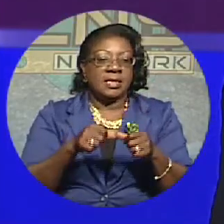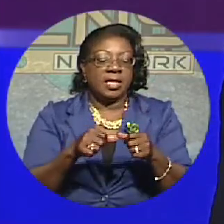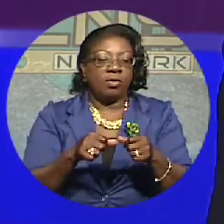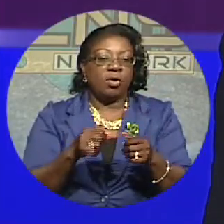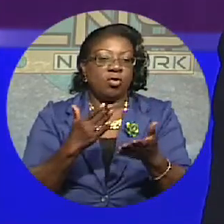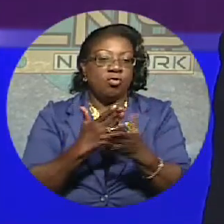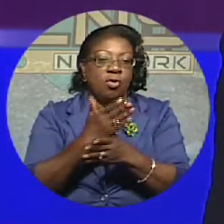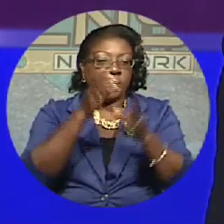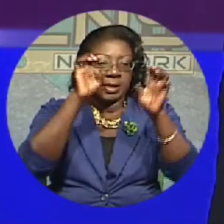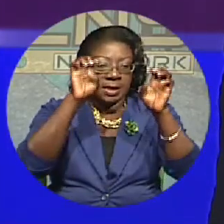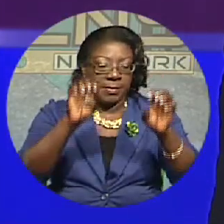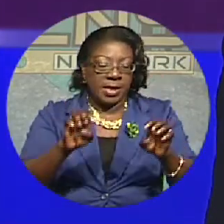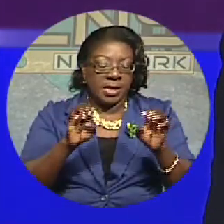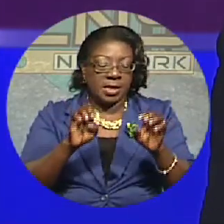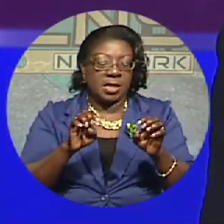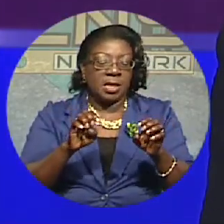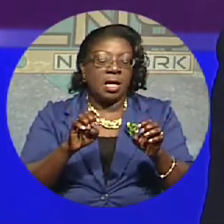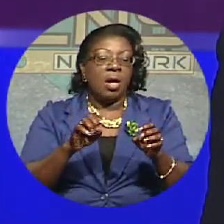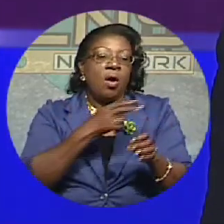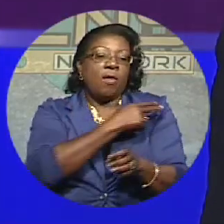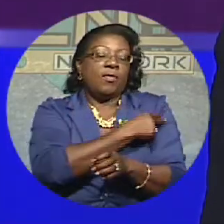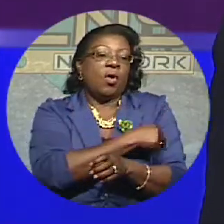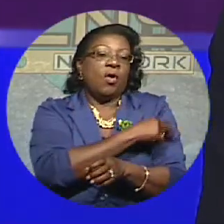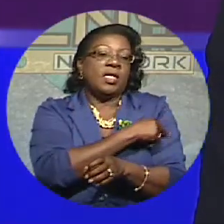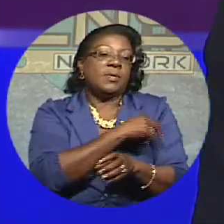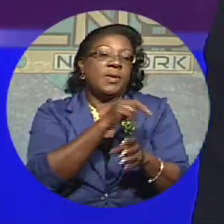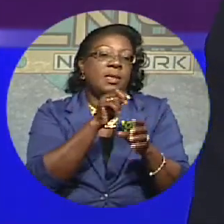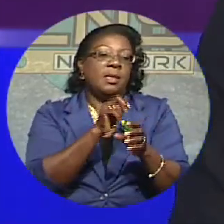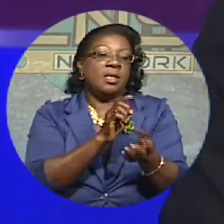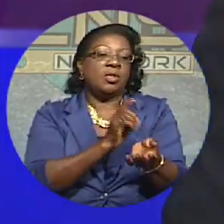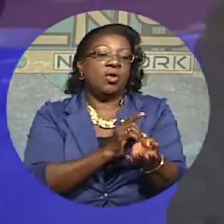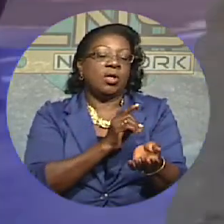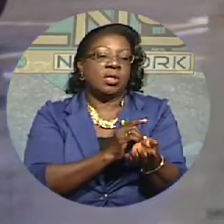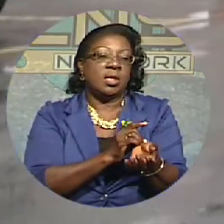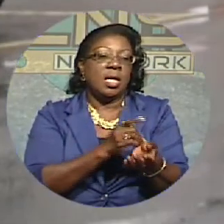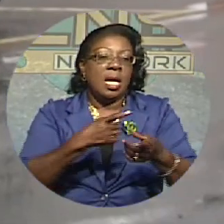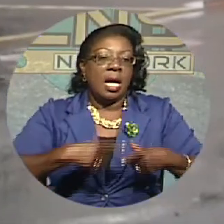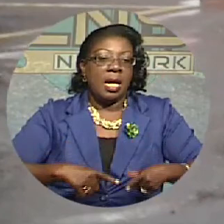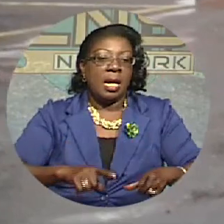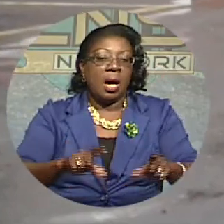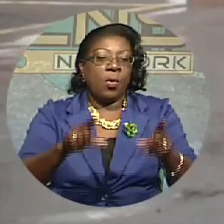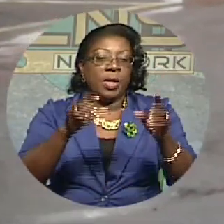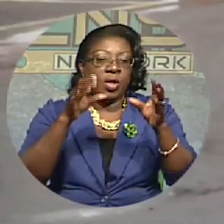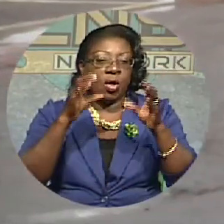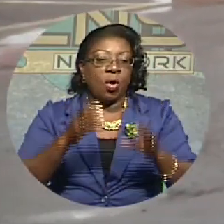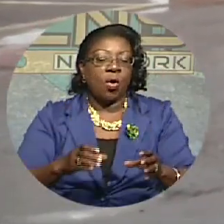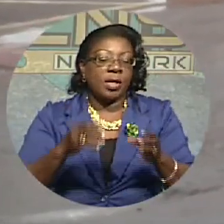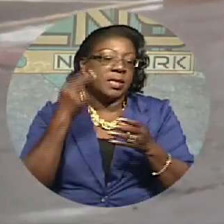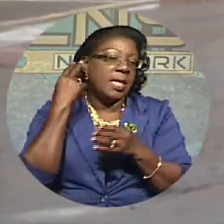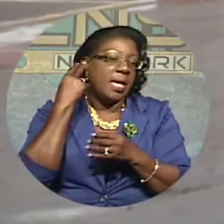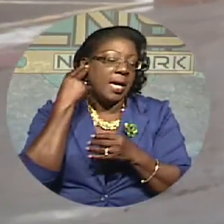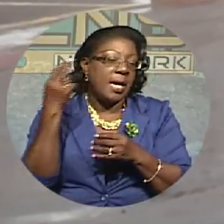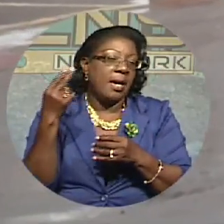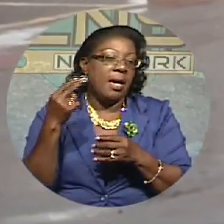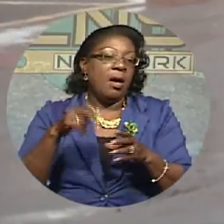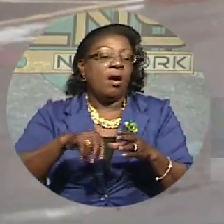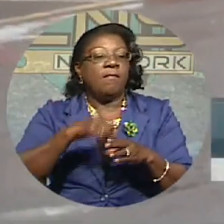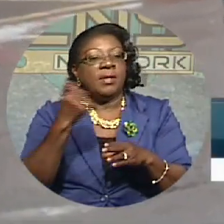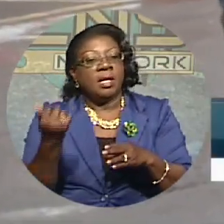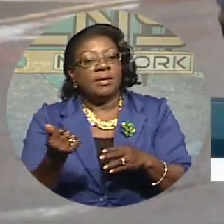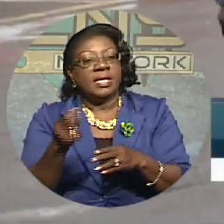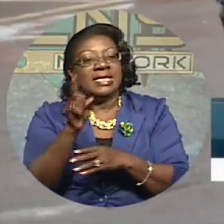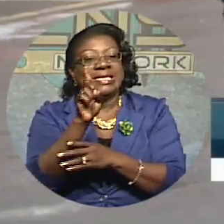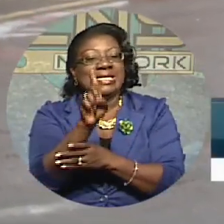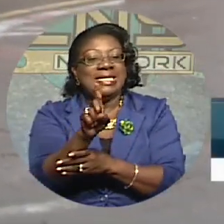of Princess Margaret Hospital pathologist Dr. Karen Sands, allowing jurors to hear testimony from another DNA expert out of the United